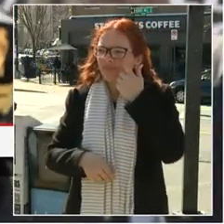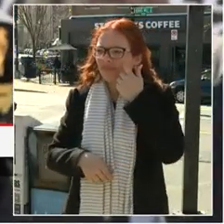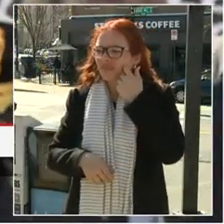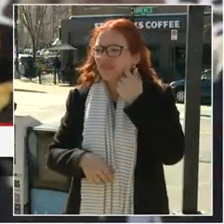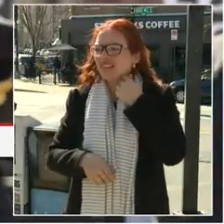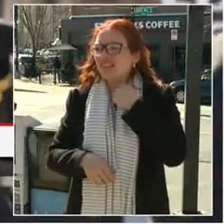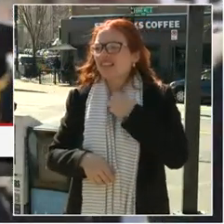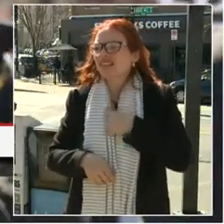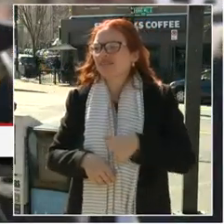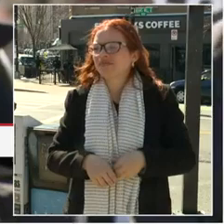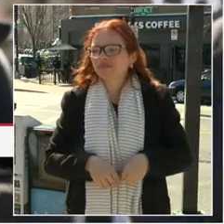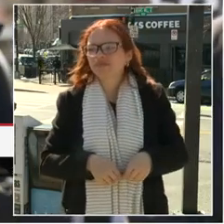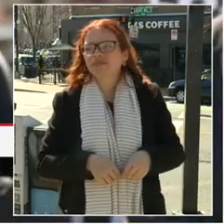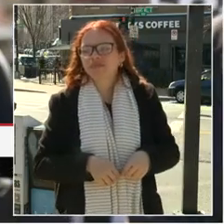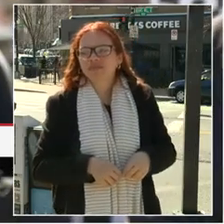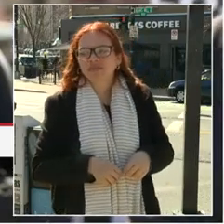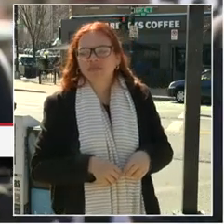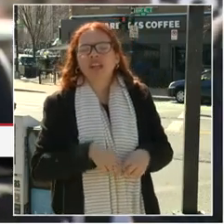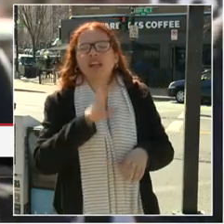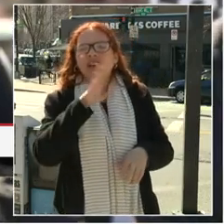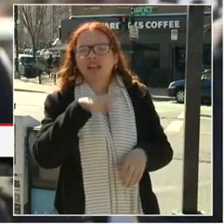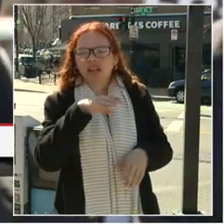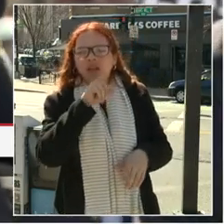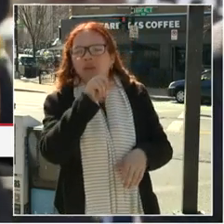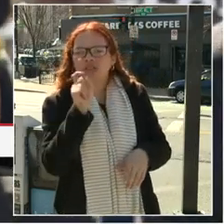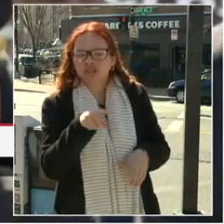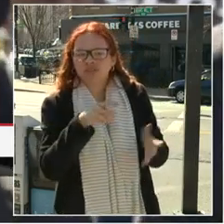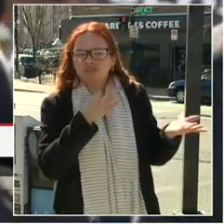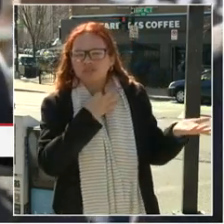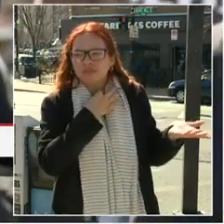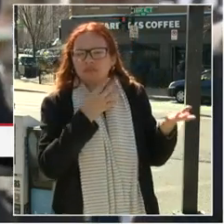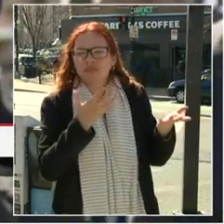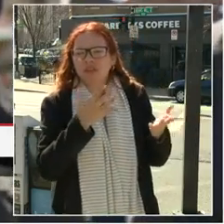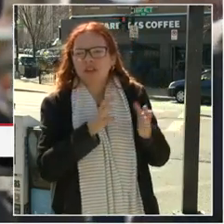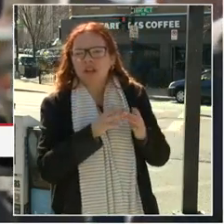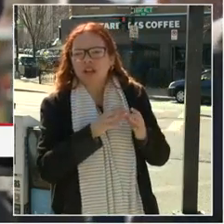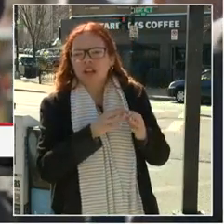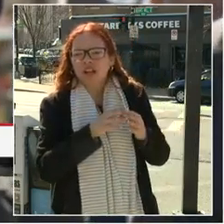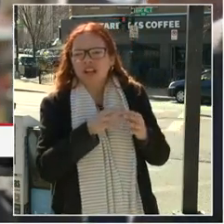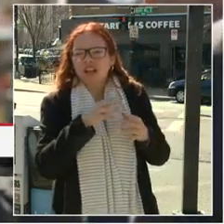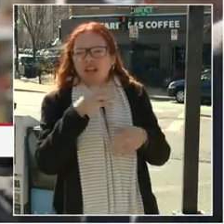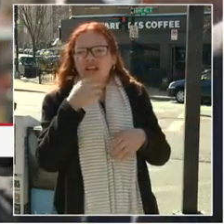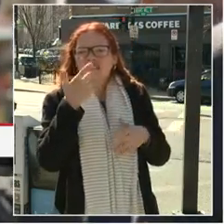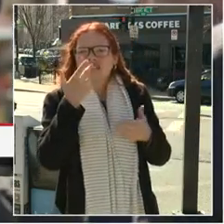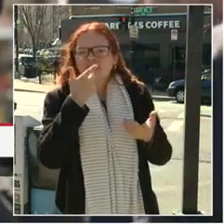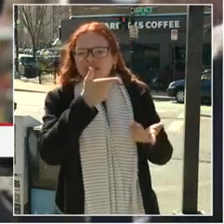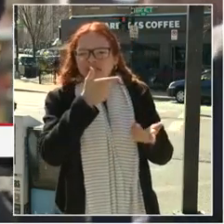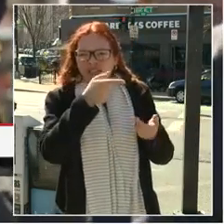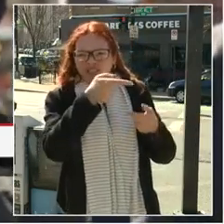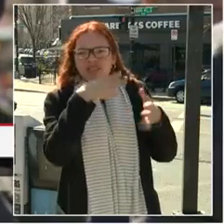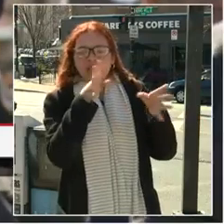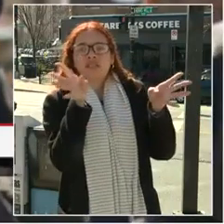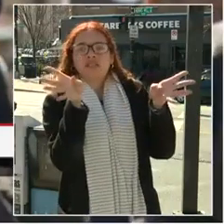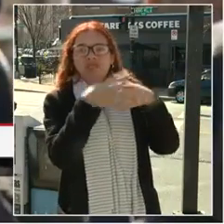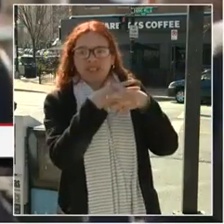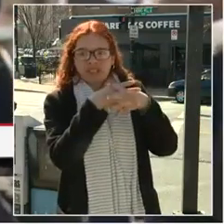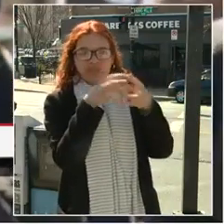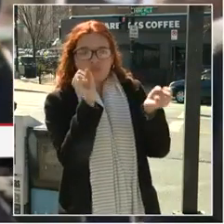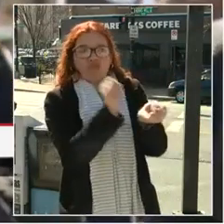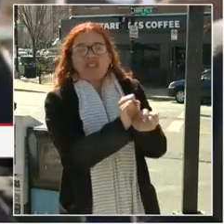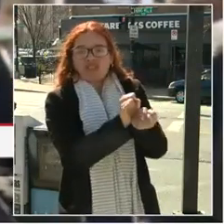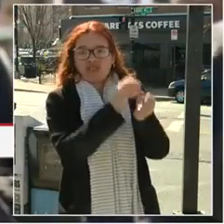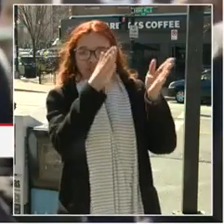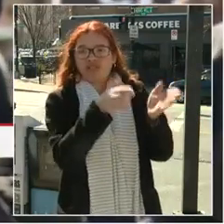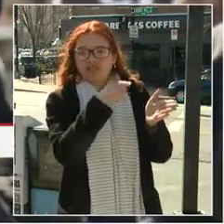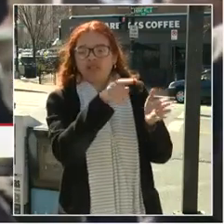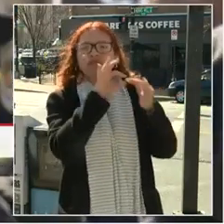Yeah, and then off topic. Do you expect any more arrests for this related to the